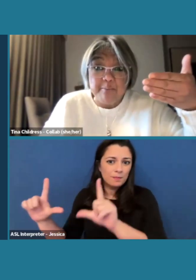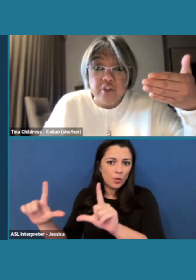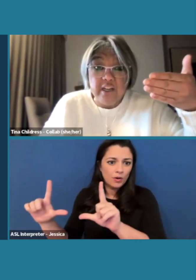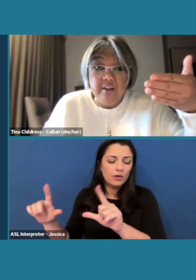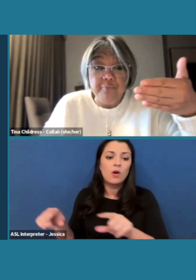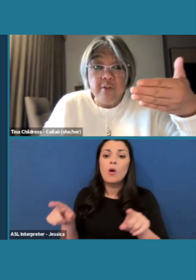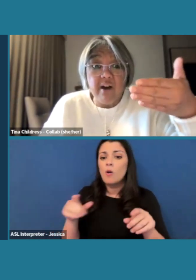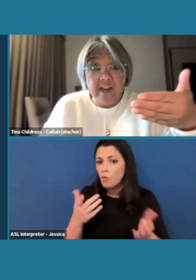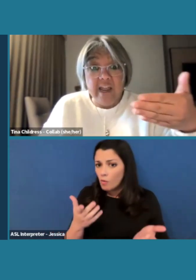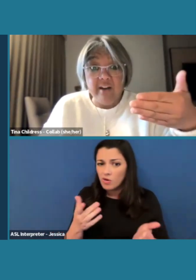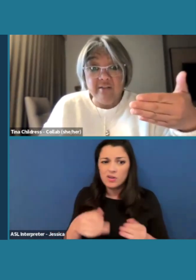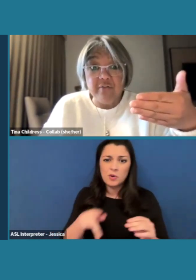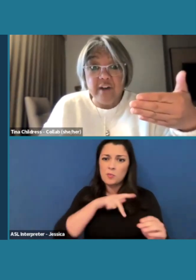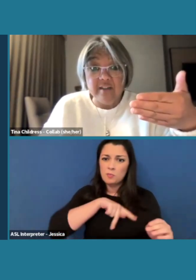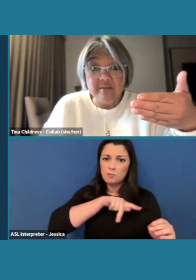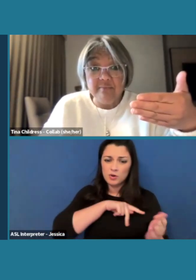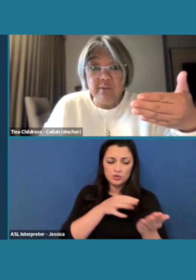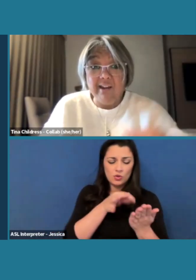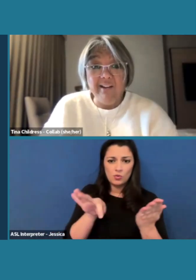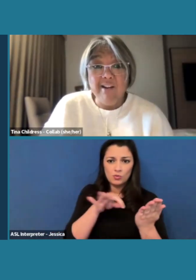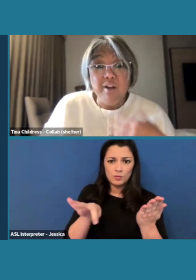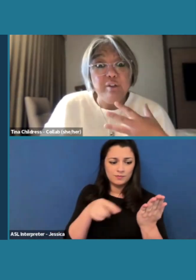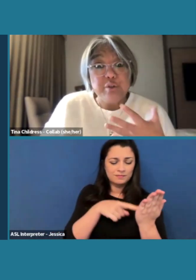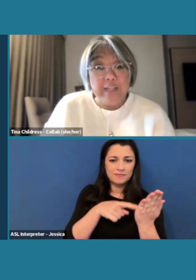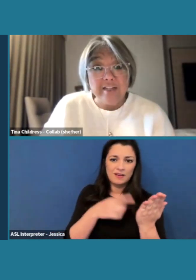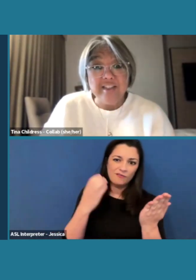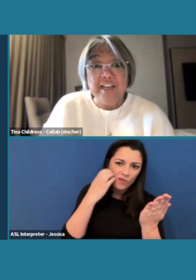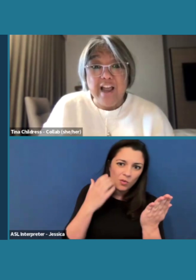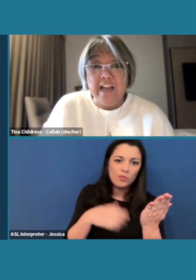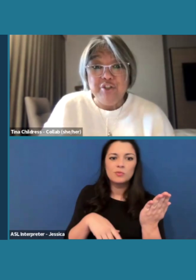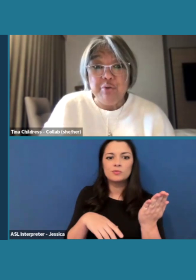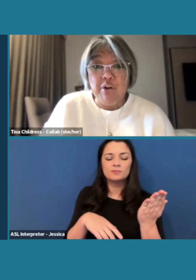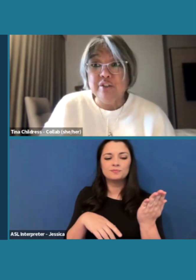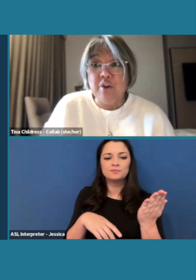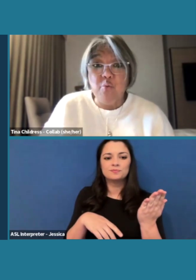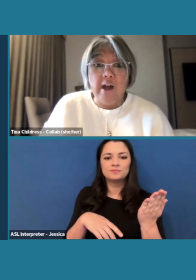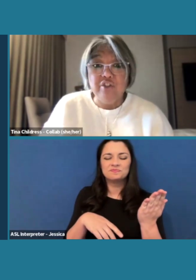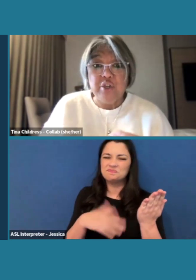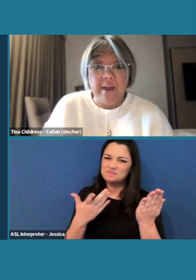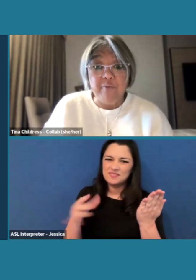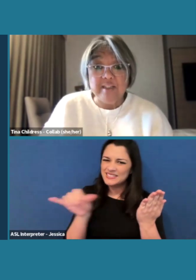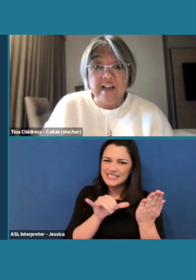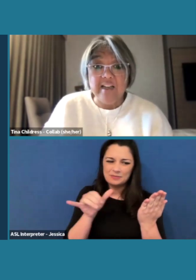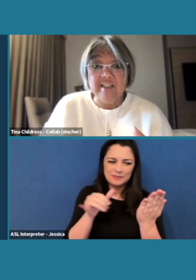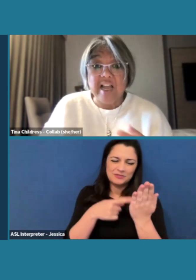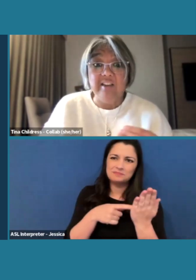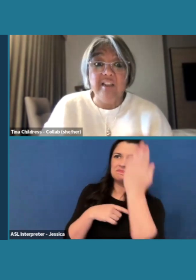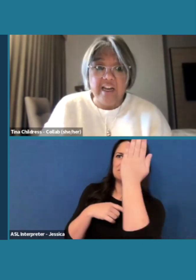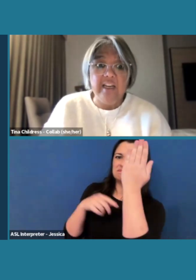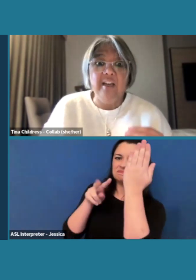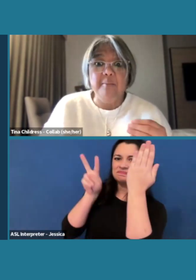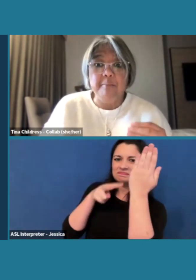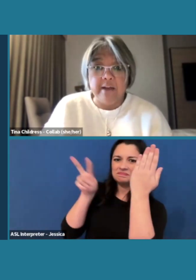personal captioning on a handheld device. Okay. So lastly, I do also want to emphasize